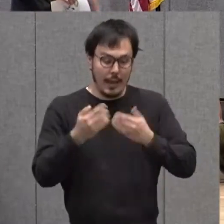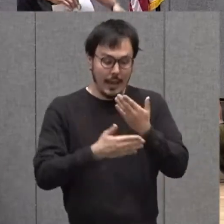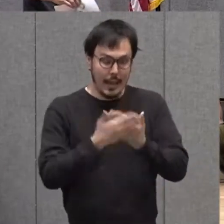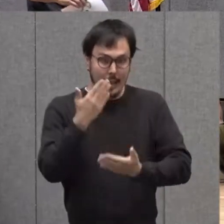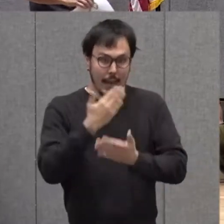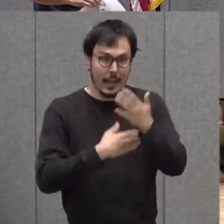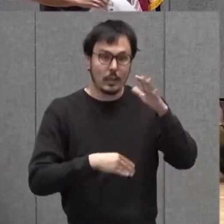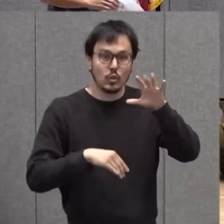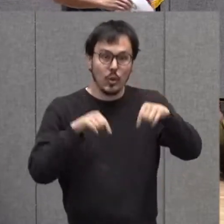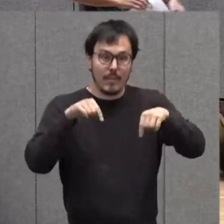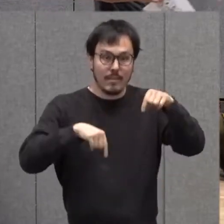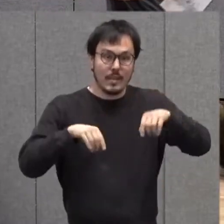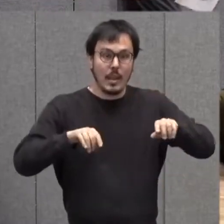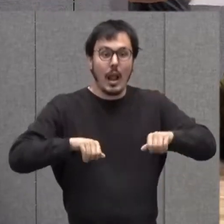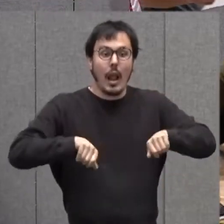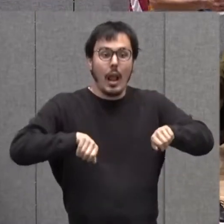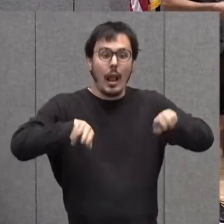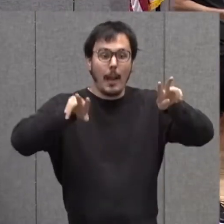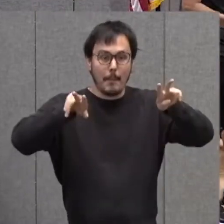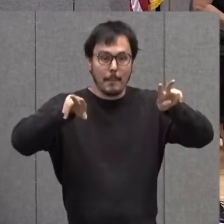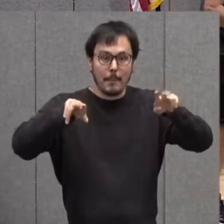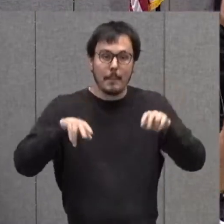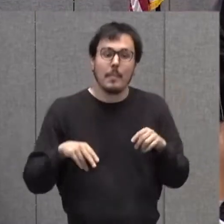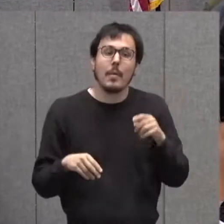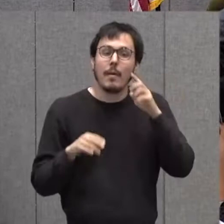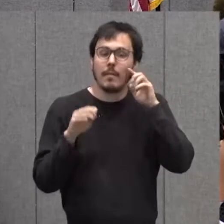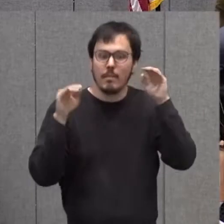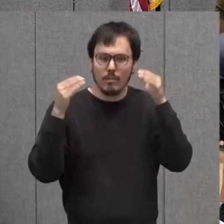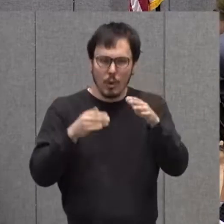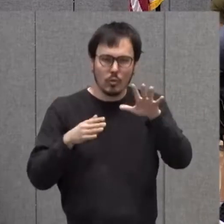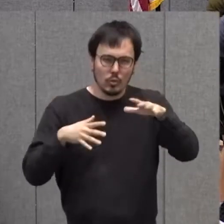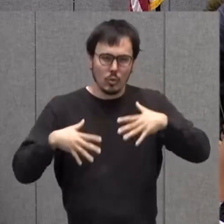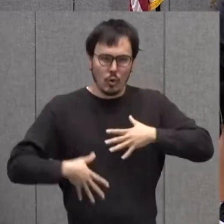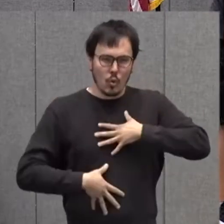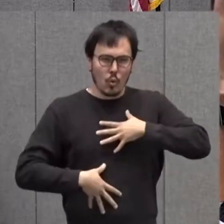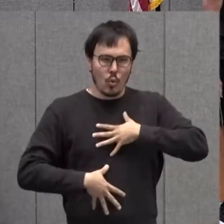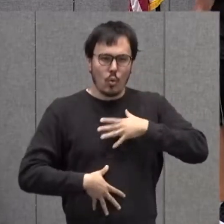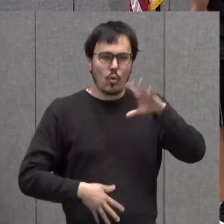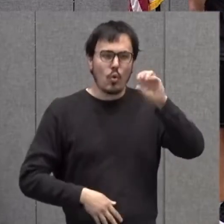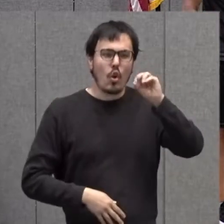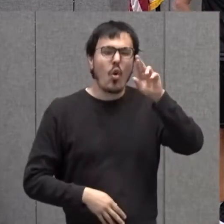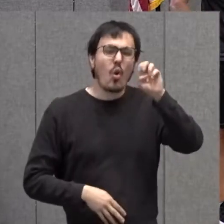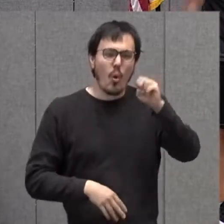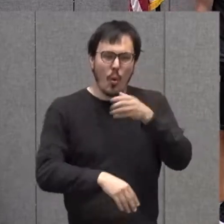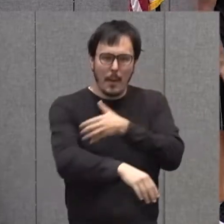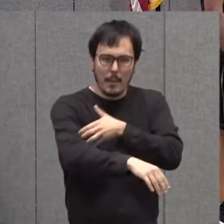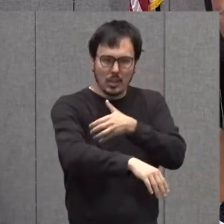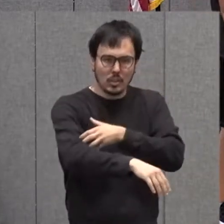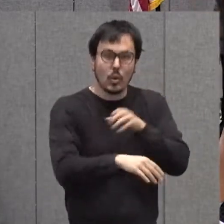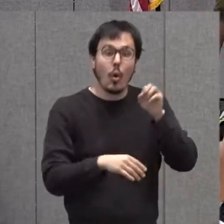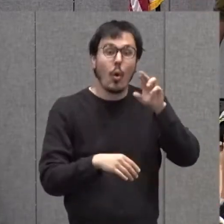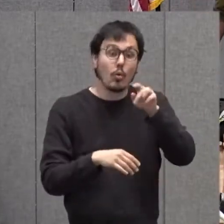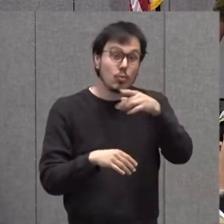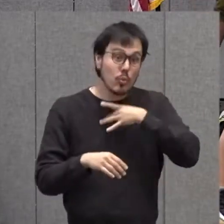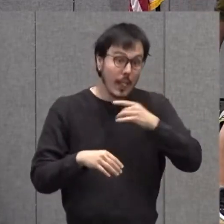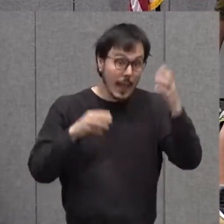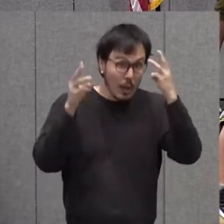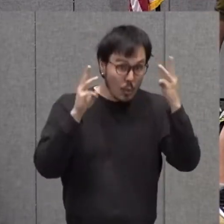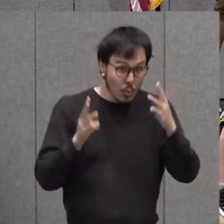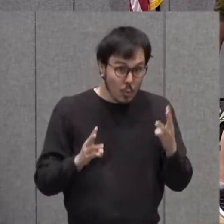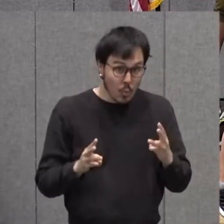hands in front, getting that core. Y si te gusta, and if you like, winter weather, snowing, we are going to